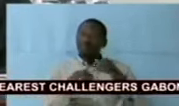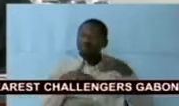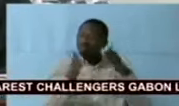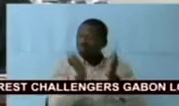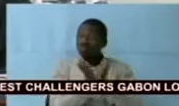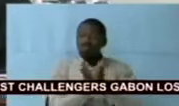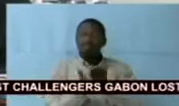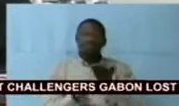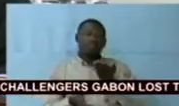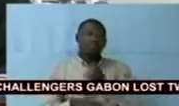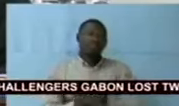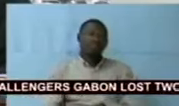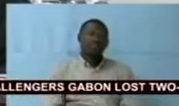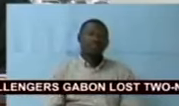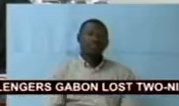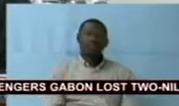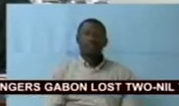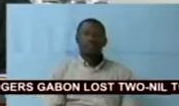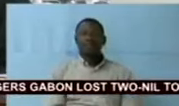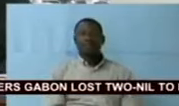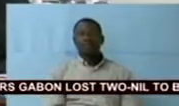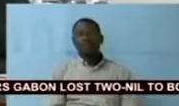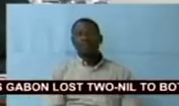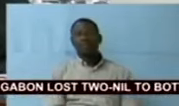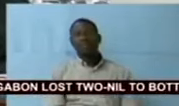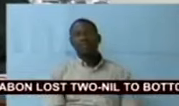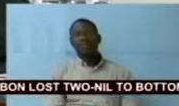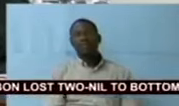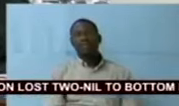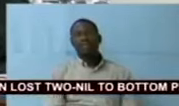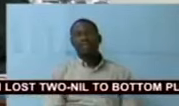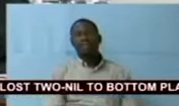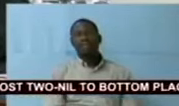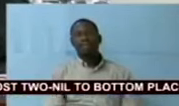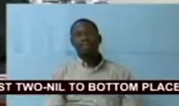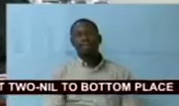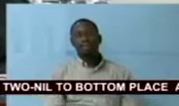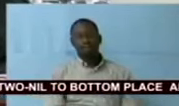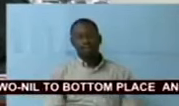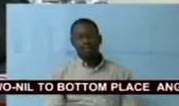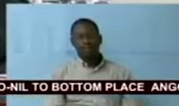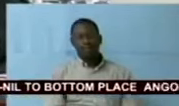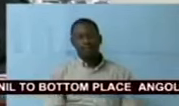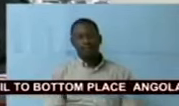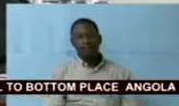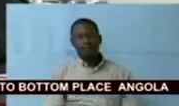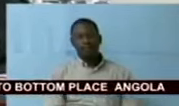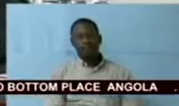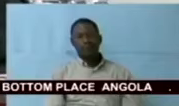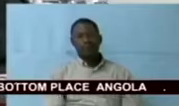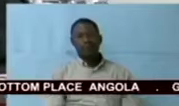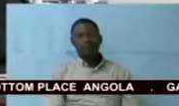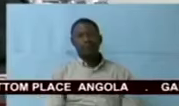Menu be mo fala nu kamolu boyinkang kamolu tajireya atutal drong kangole buluni kango di tolla drong ye kuma o kuma